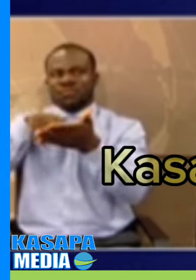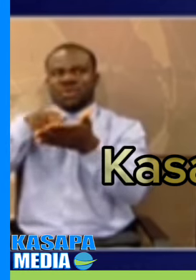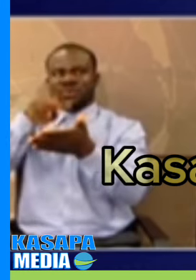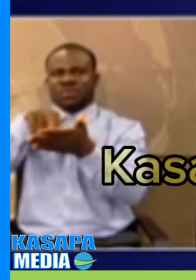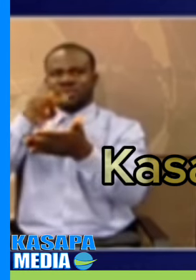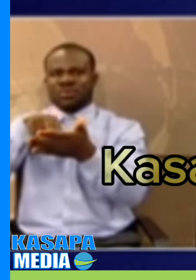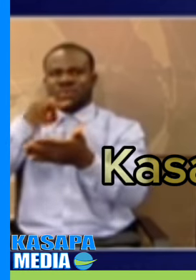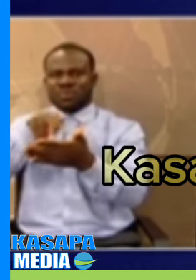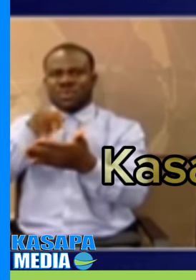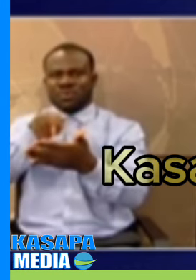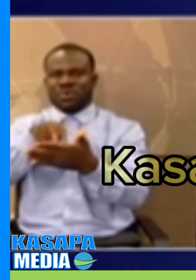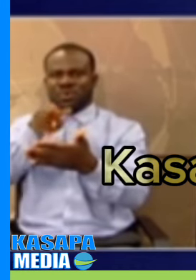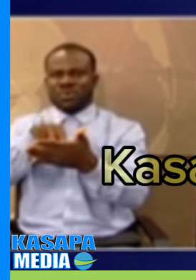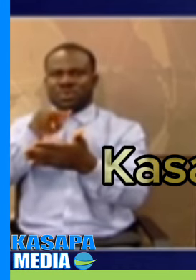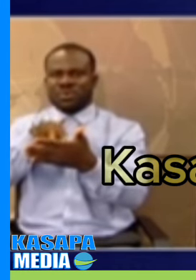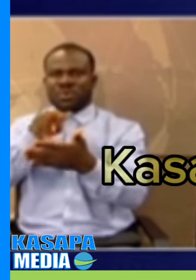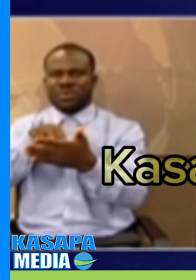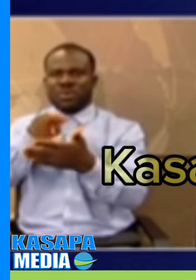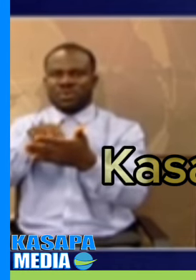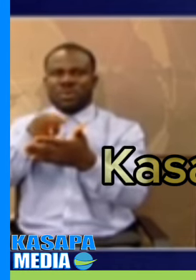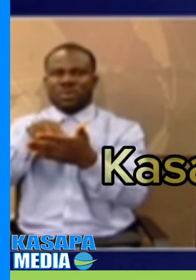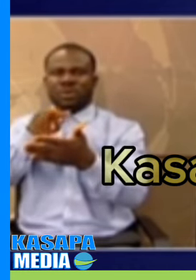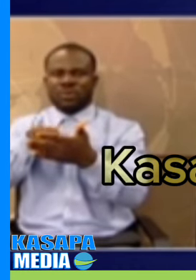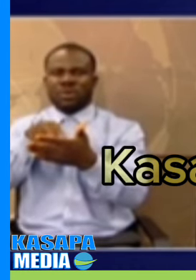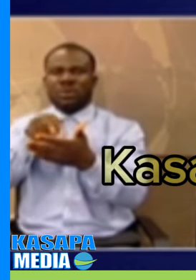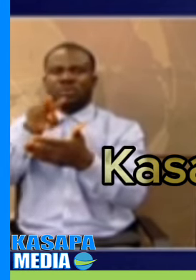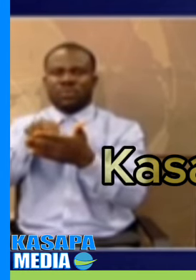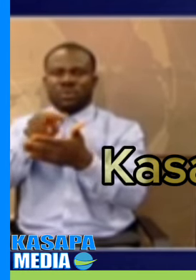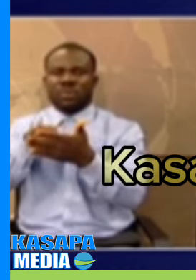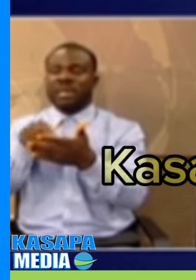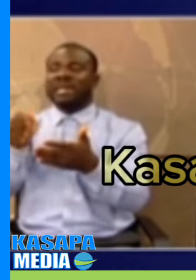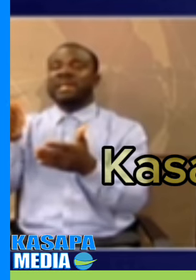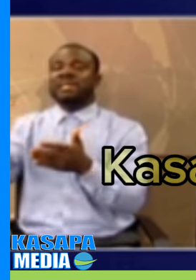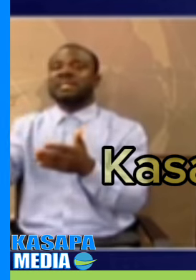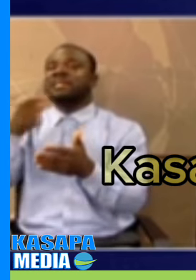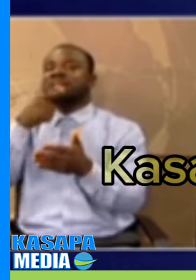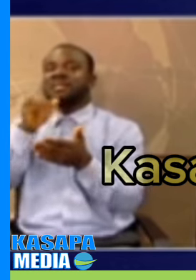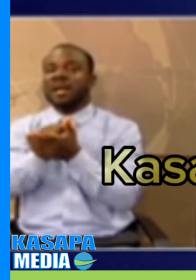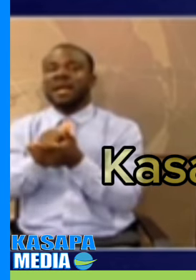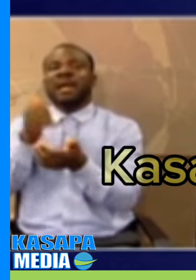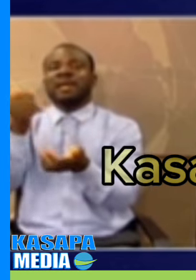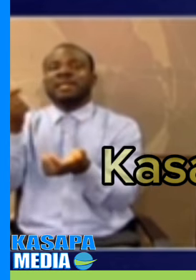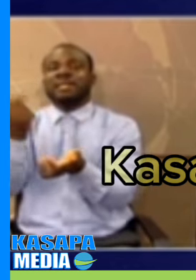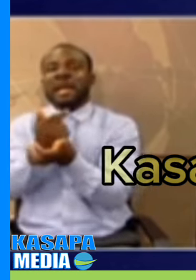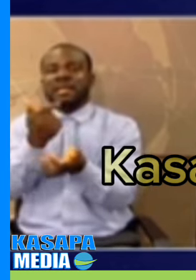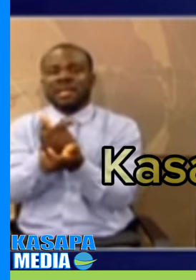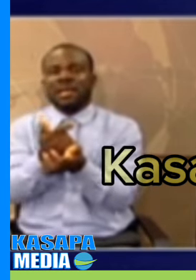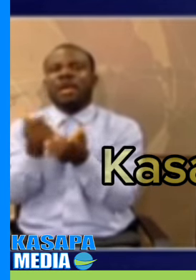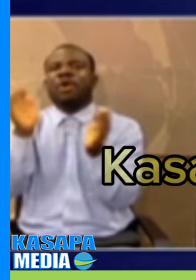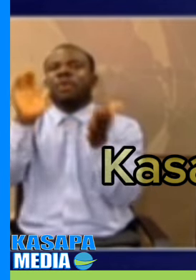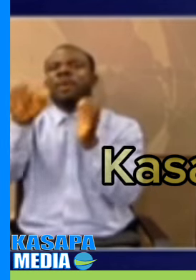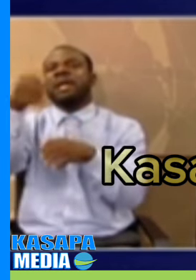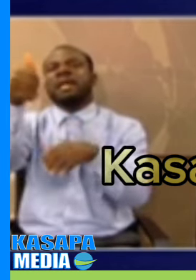Minister acknowledged that those are indeed challenging times. He highlighted that Ghana, like many other